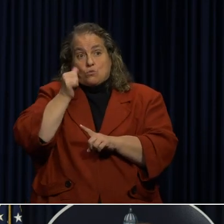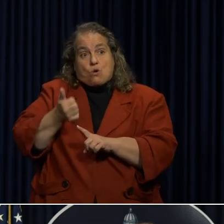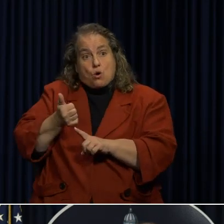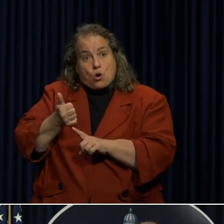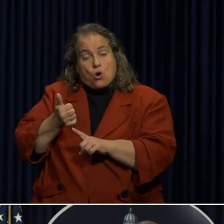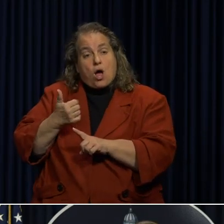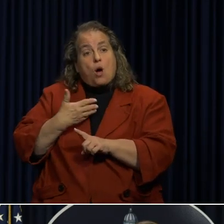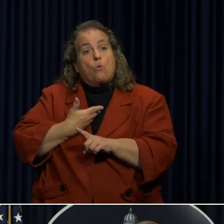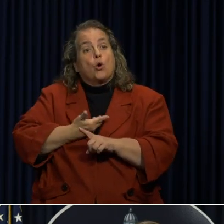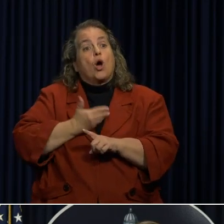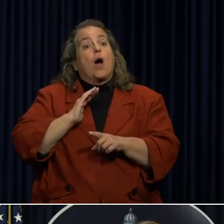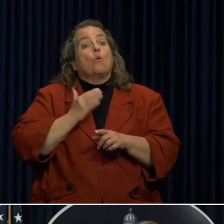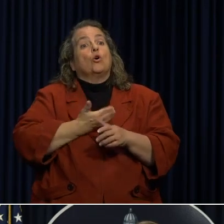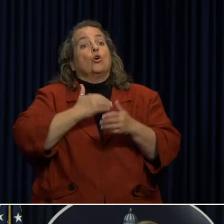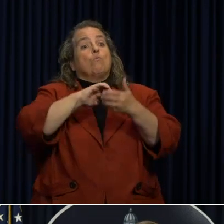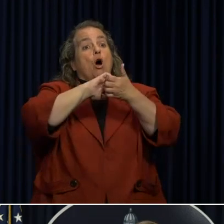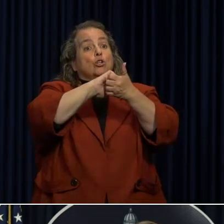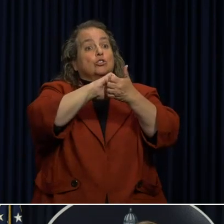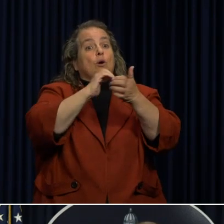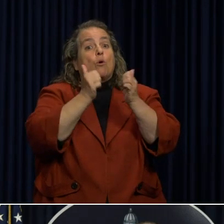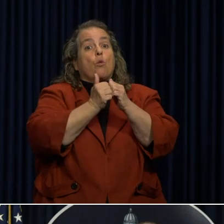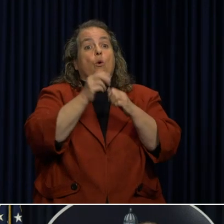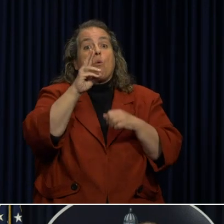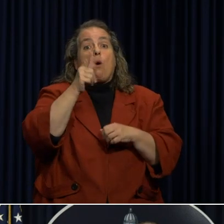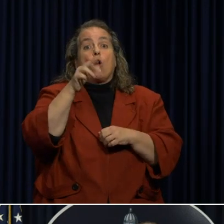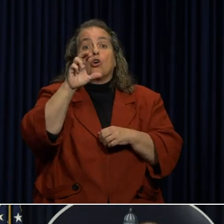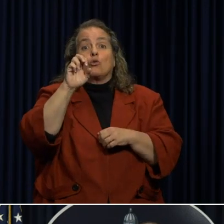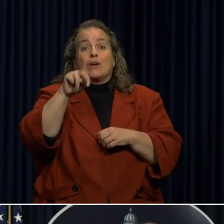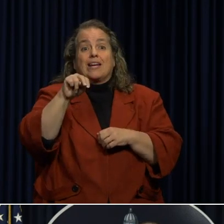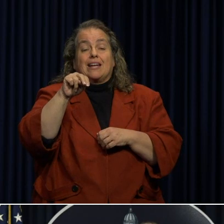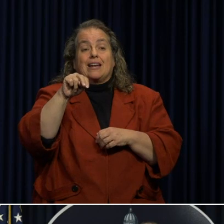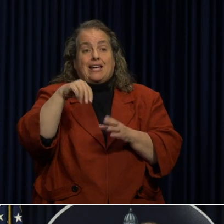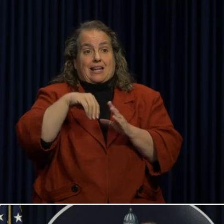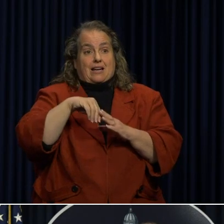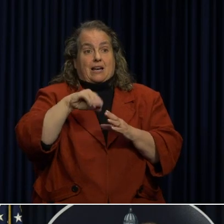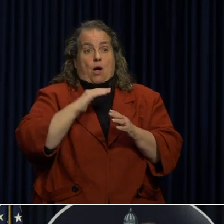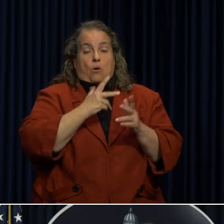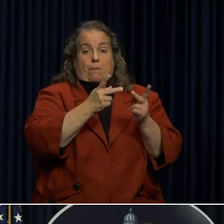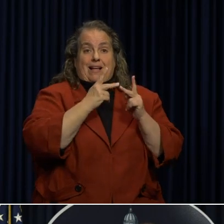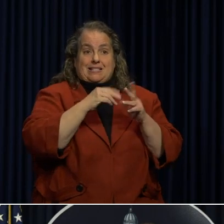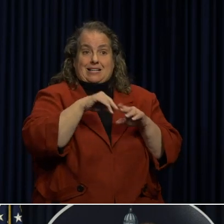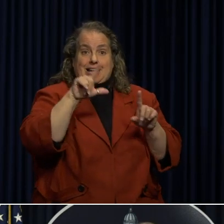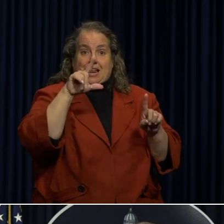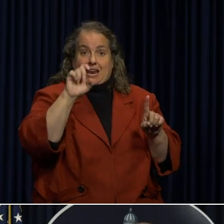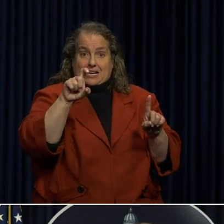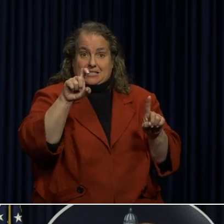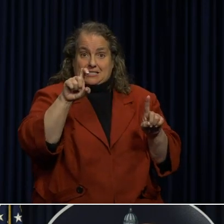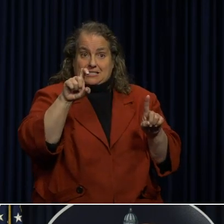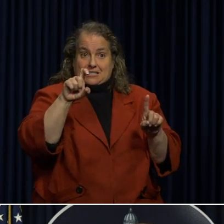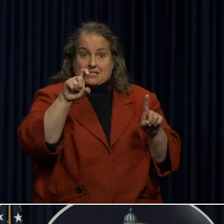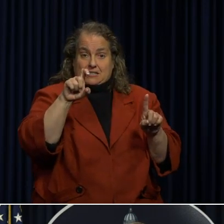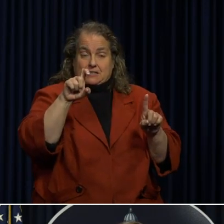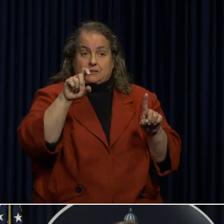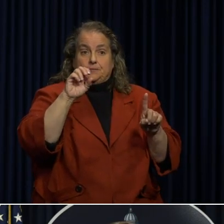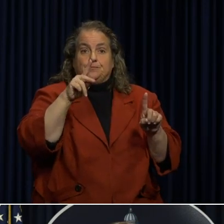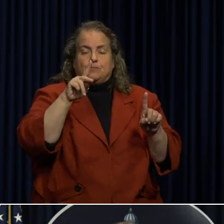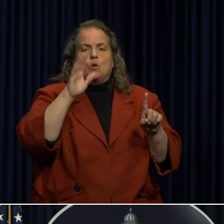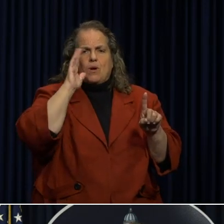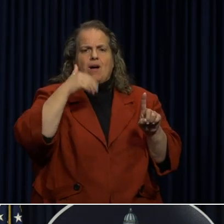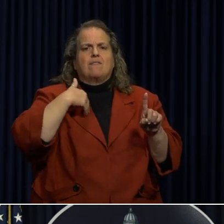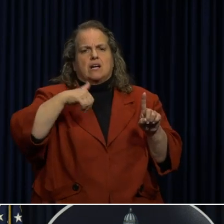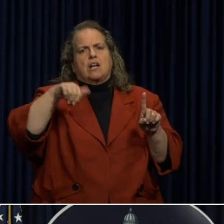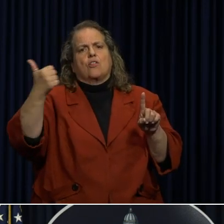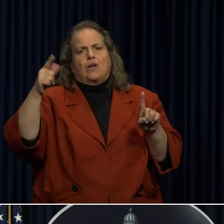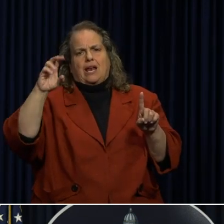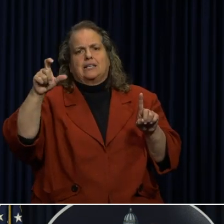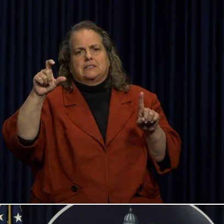our partnership with Walgreens at our facility in Lexington. This, because we'll have the other Lexington